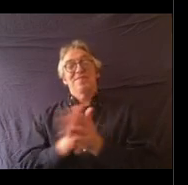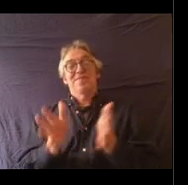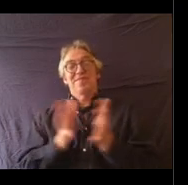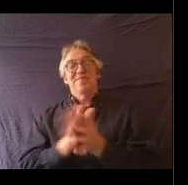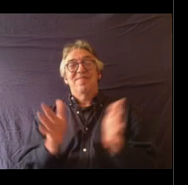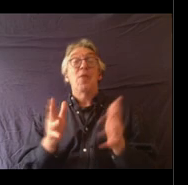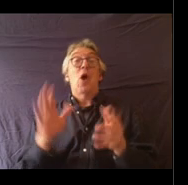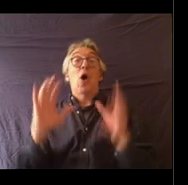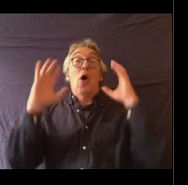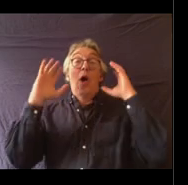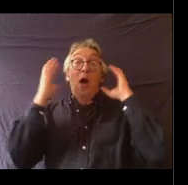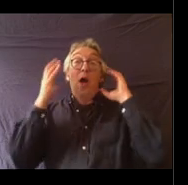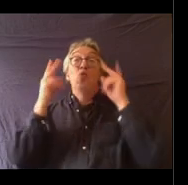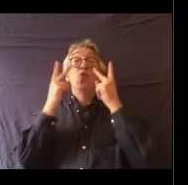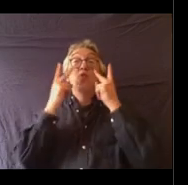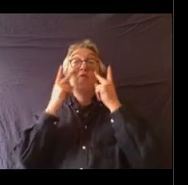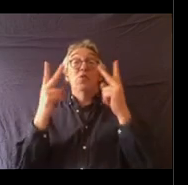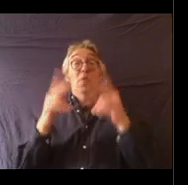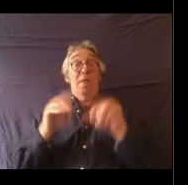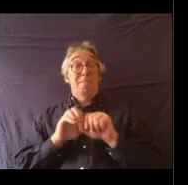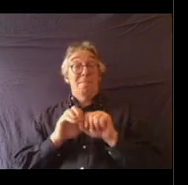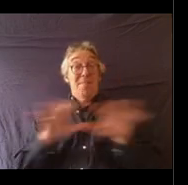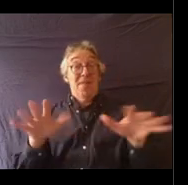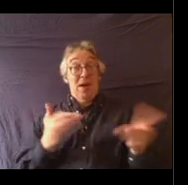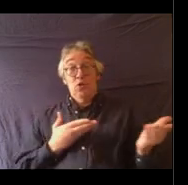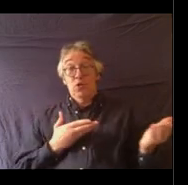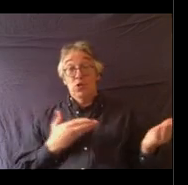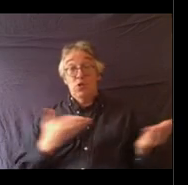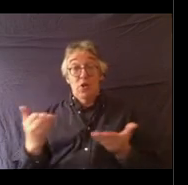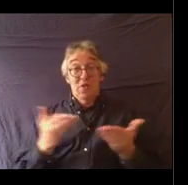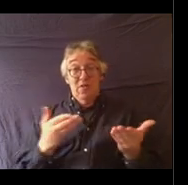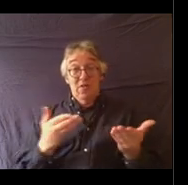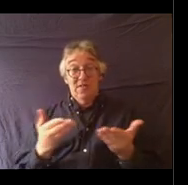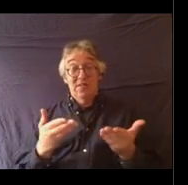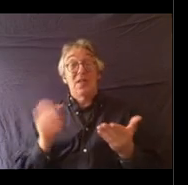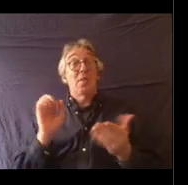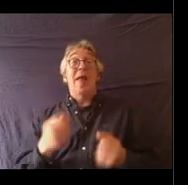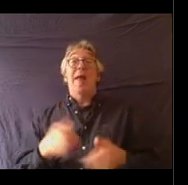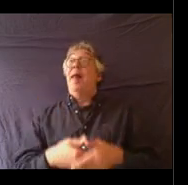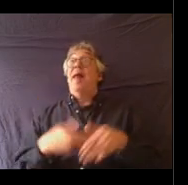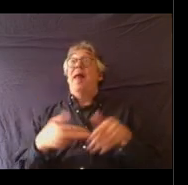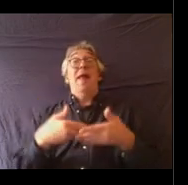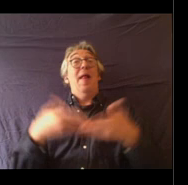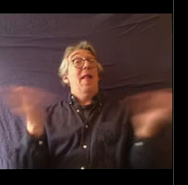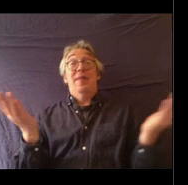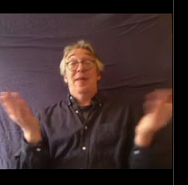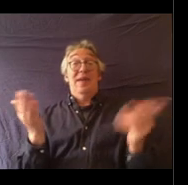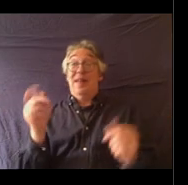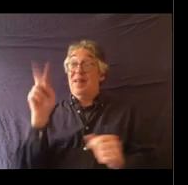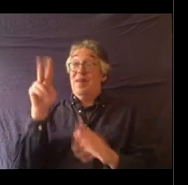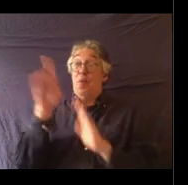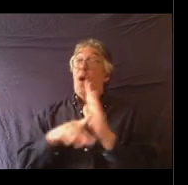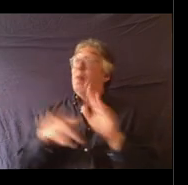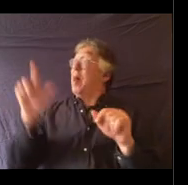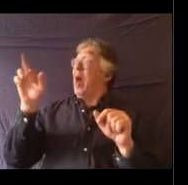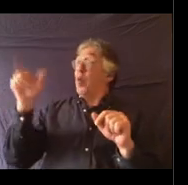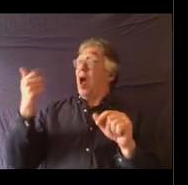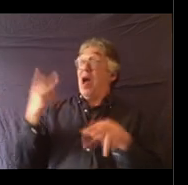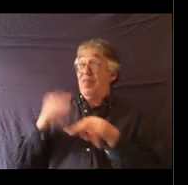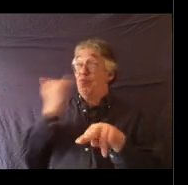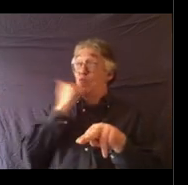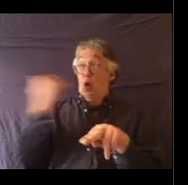Audiovisual media service can be any TV program. Lara, correct me if I'm wrong.